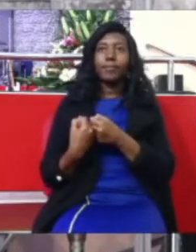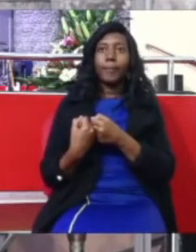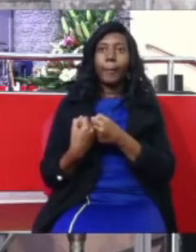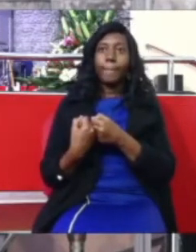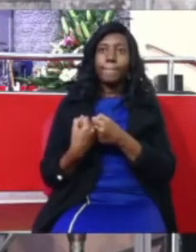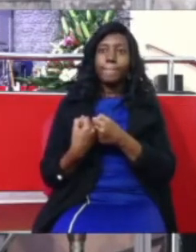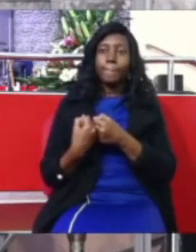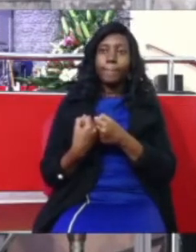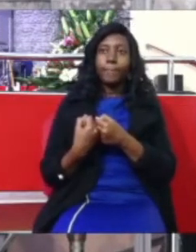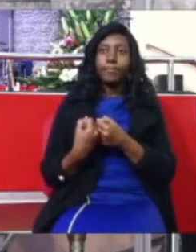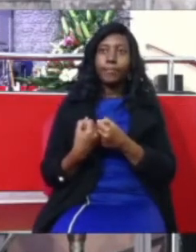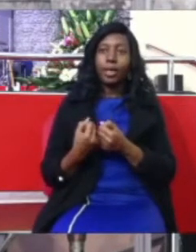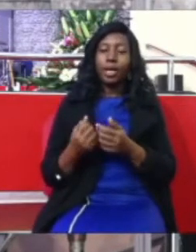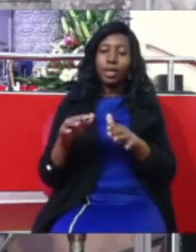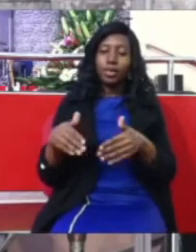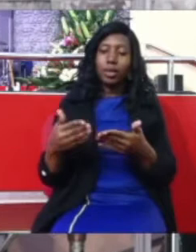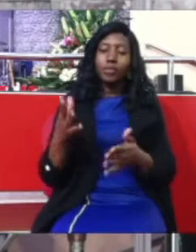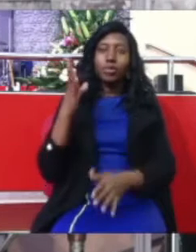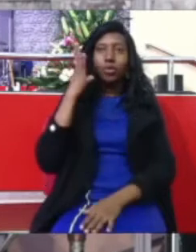catch, now you are experiencing